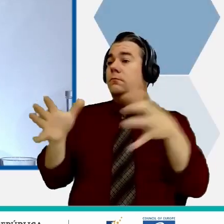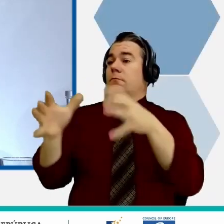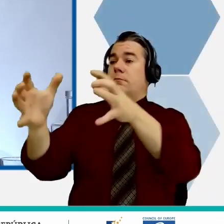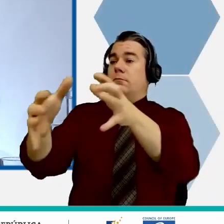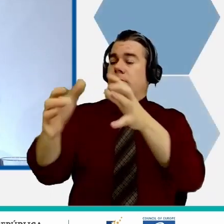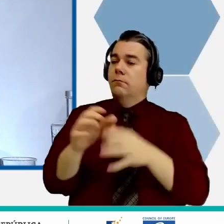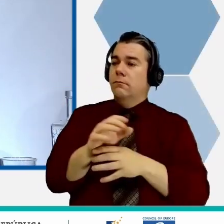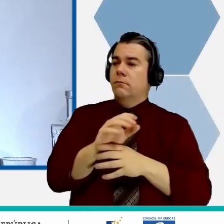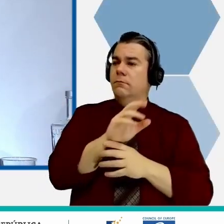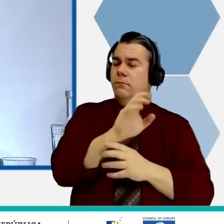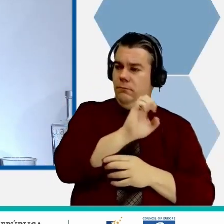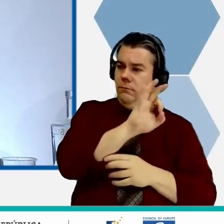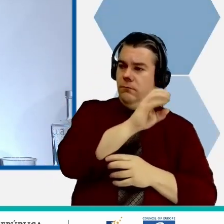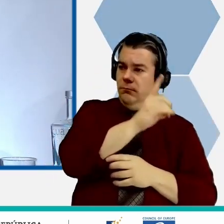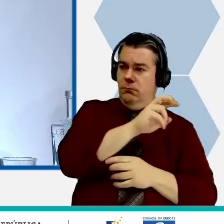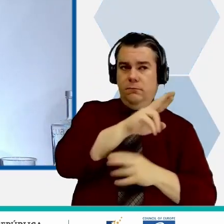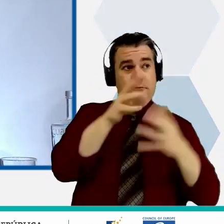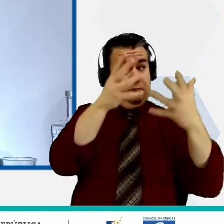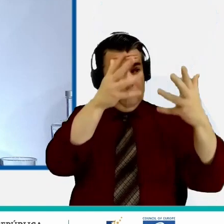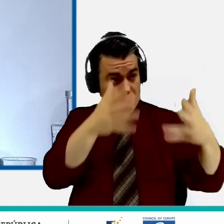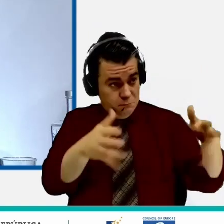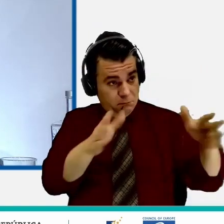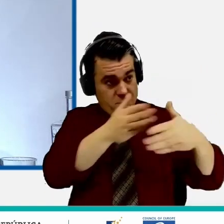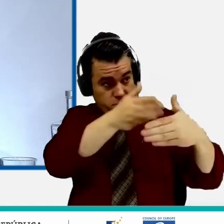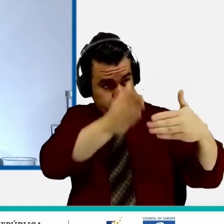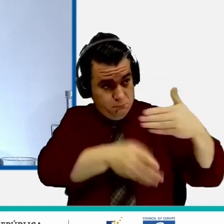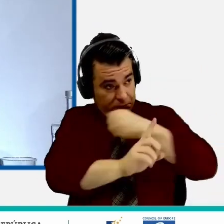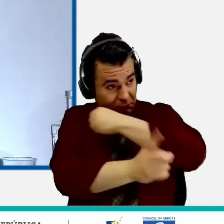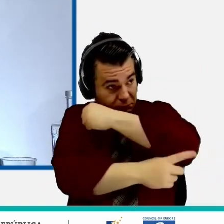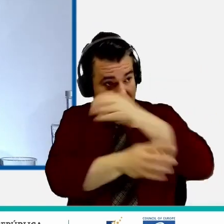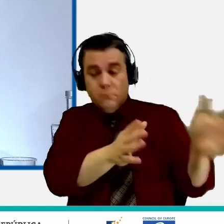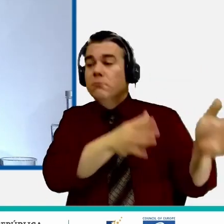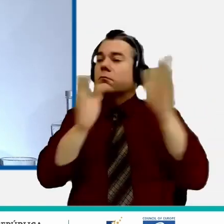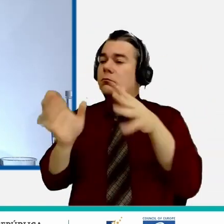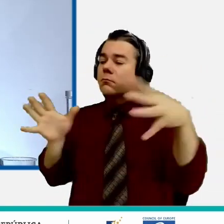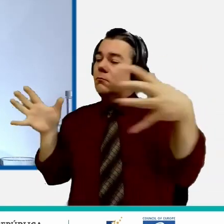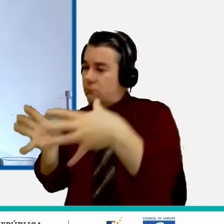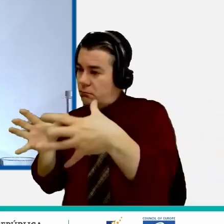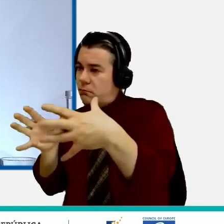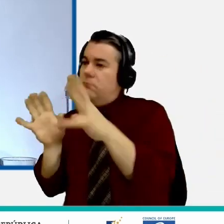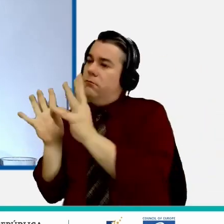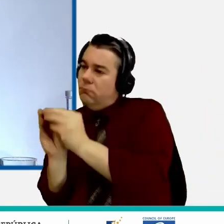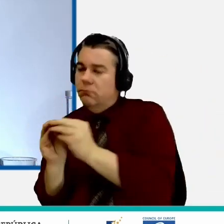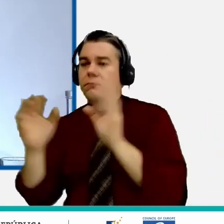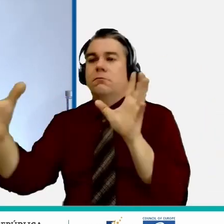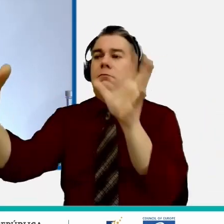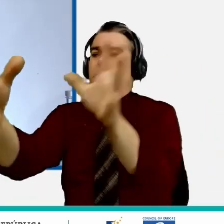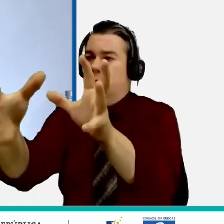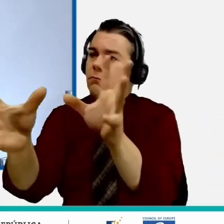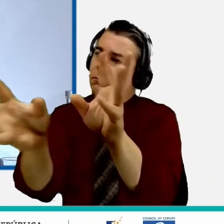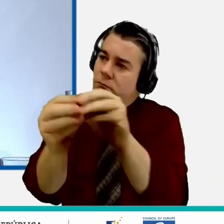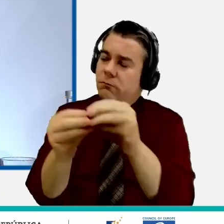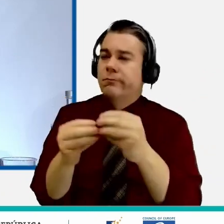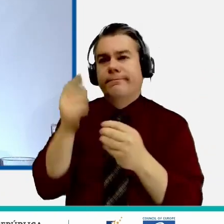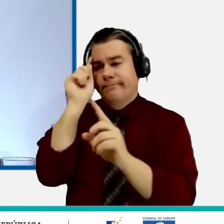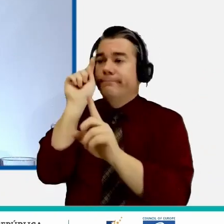focus actually on the practicalities and how we now focus on very concrete steps as of maybe